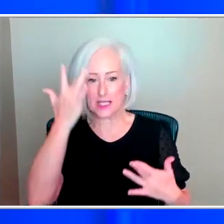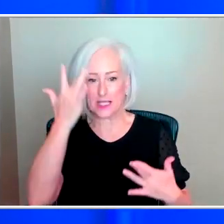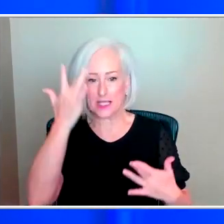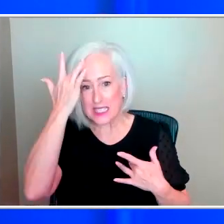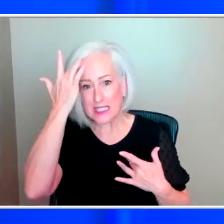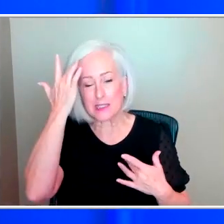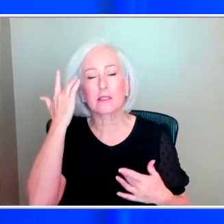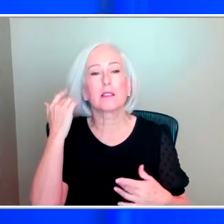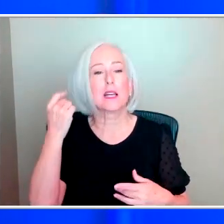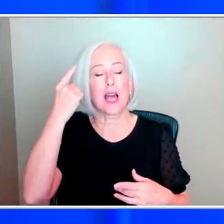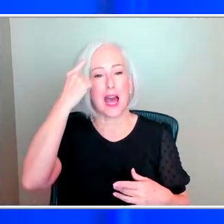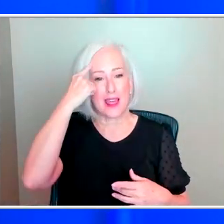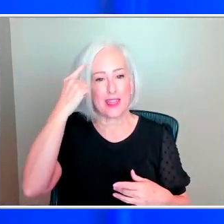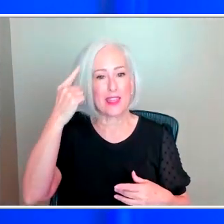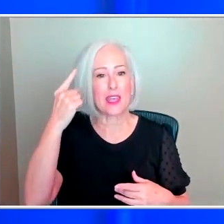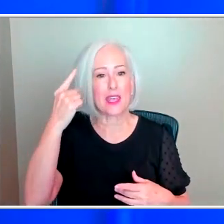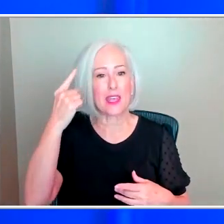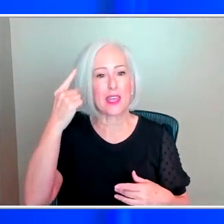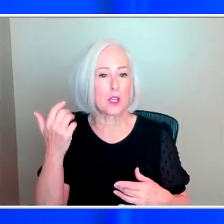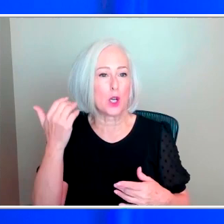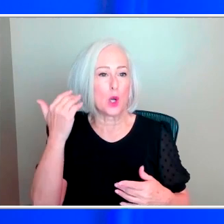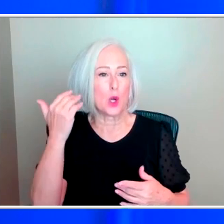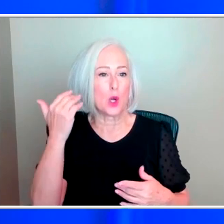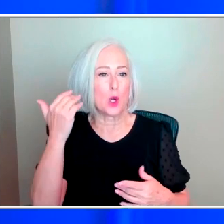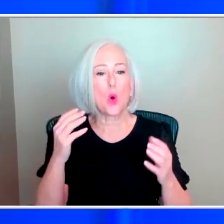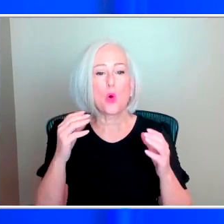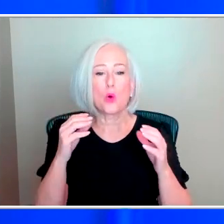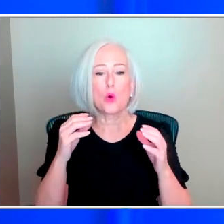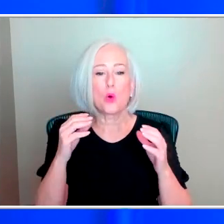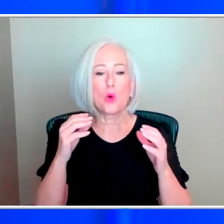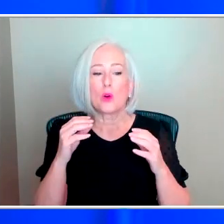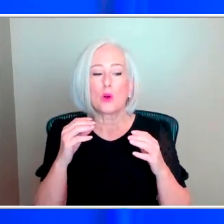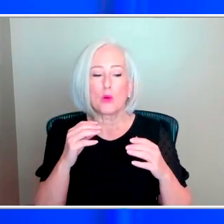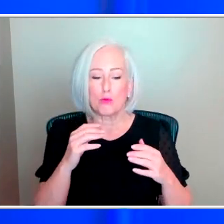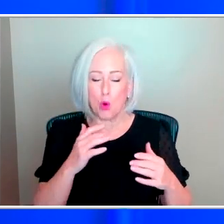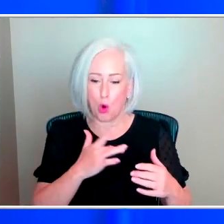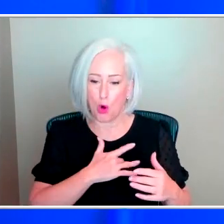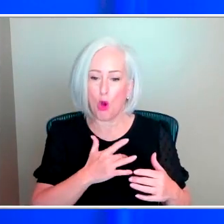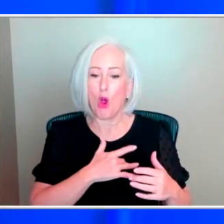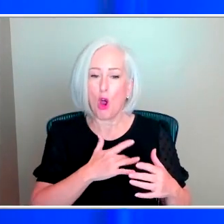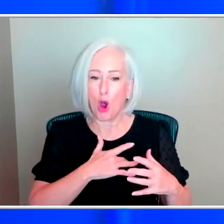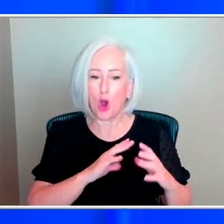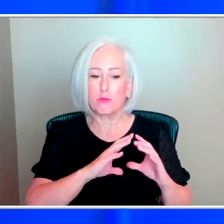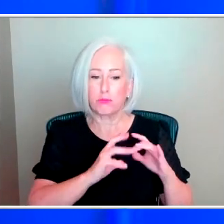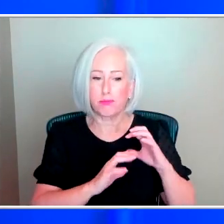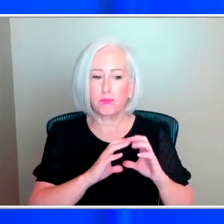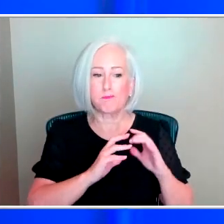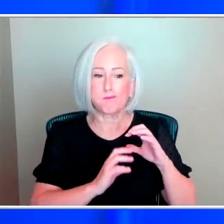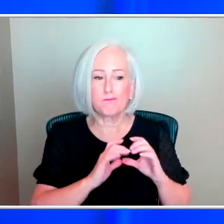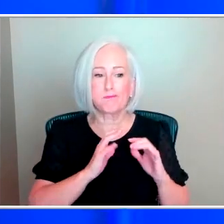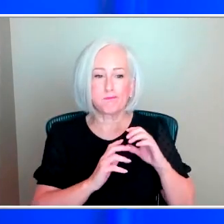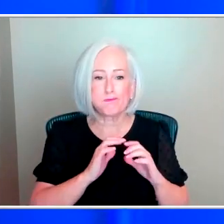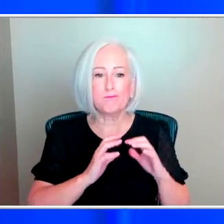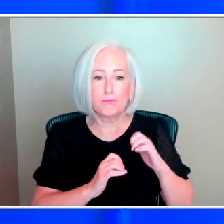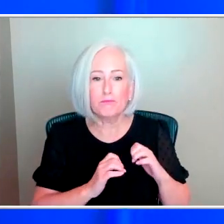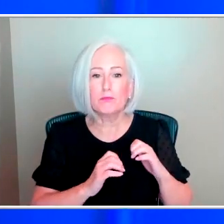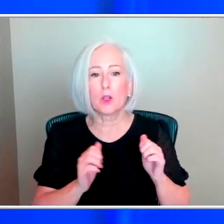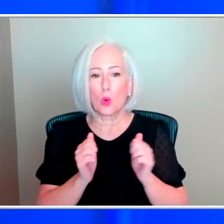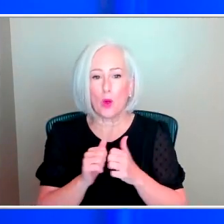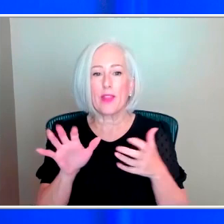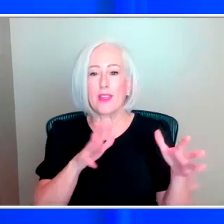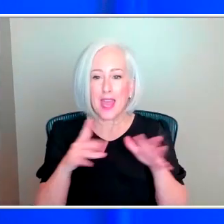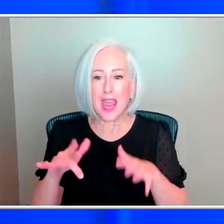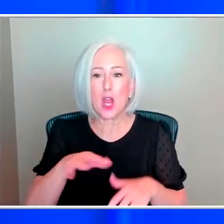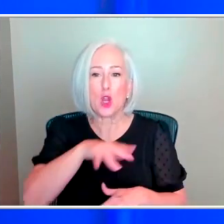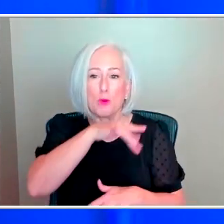it's noted that there's more arrhythmias in people when we have air pollution, and it's been noted to have some effect